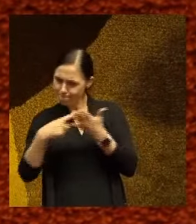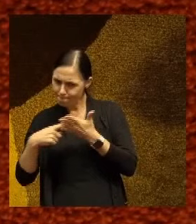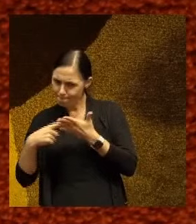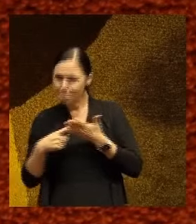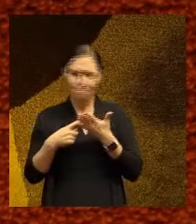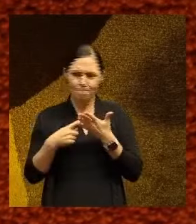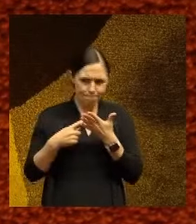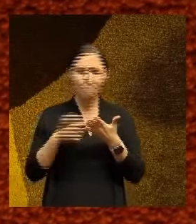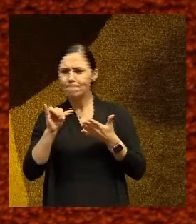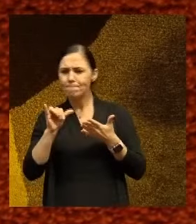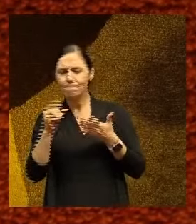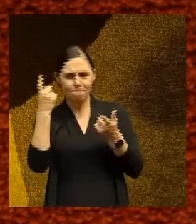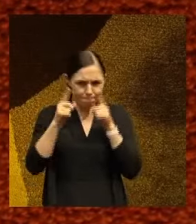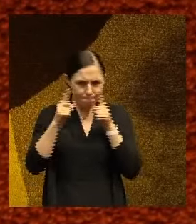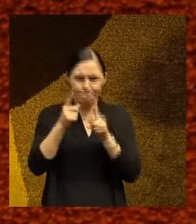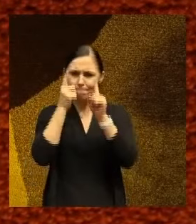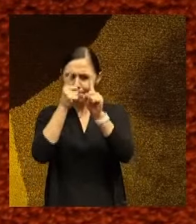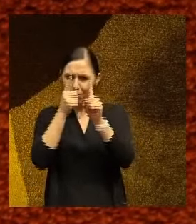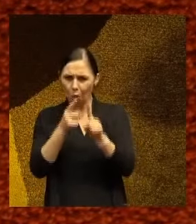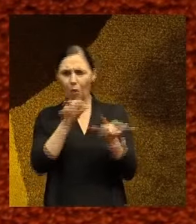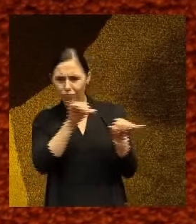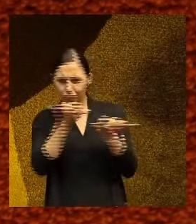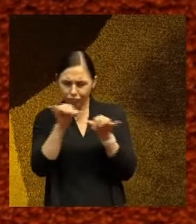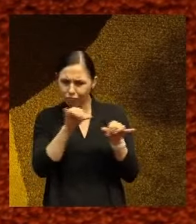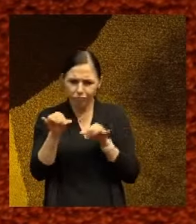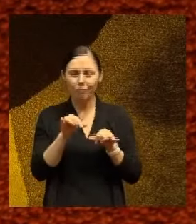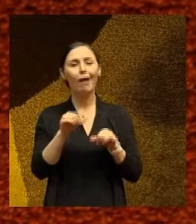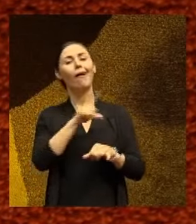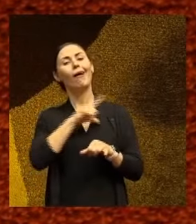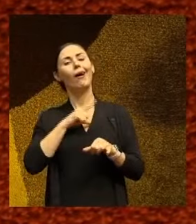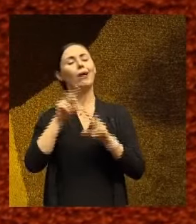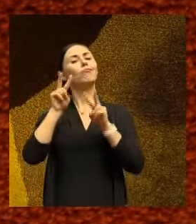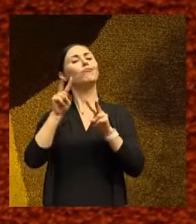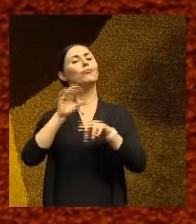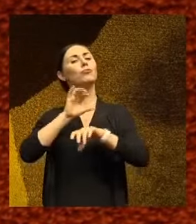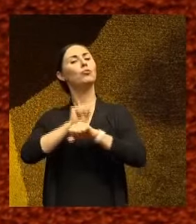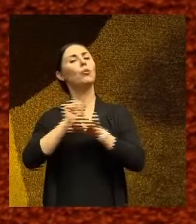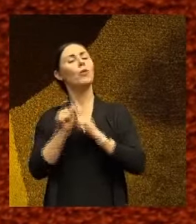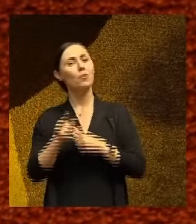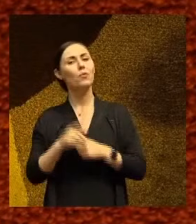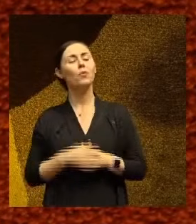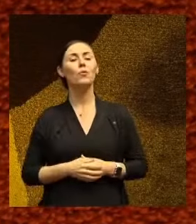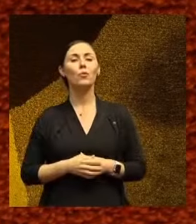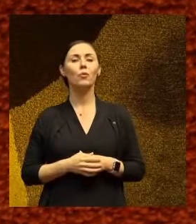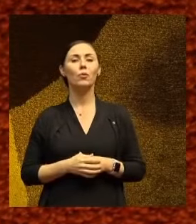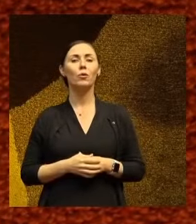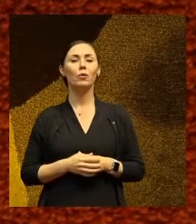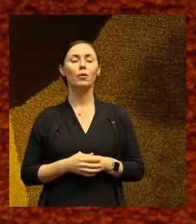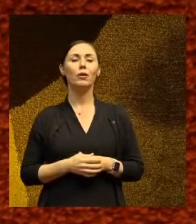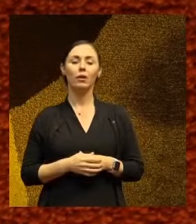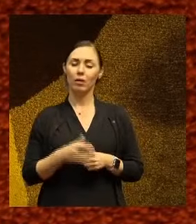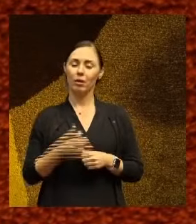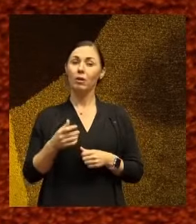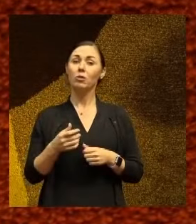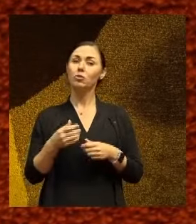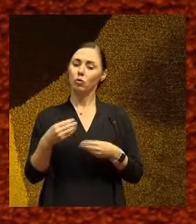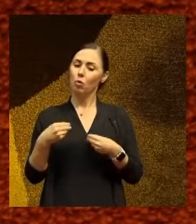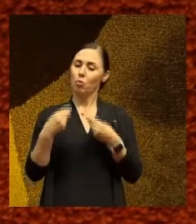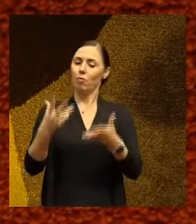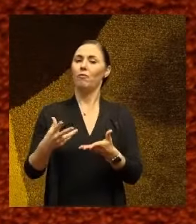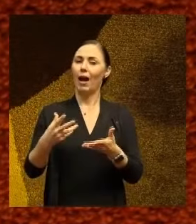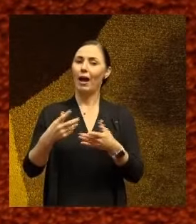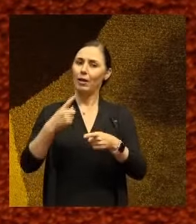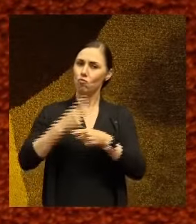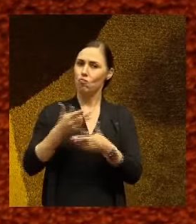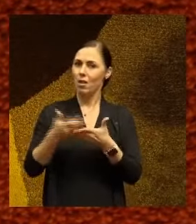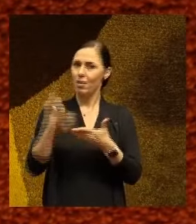shared goals, and the legislature looks forward to working together with you in an effort to deliver what is pono for the